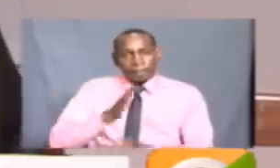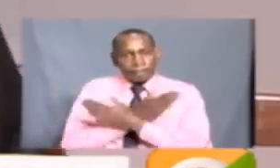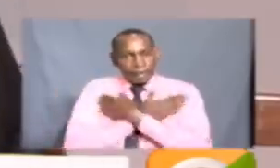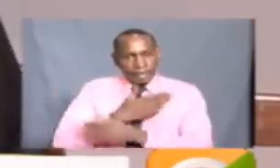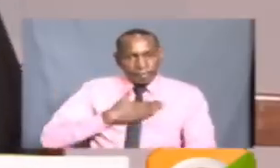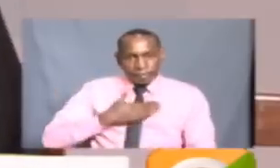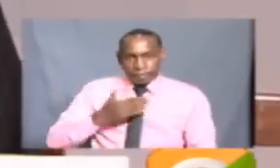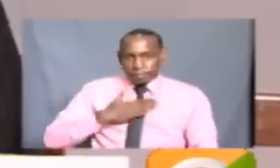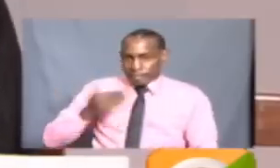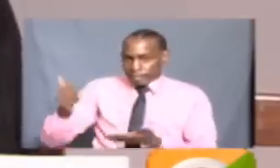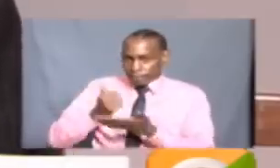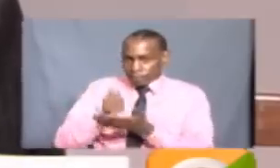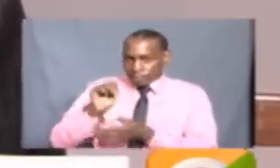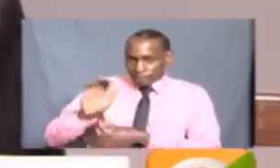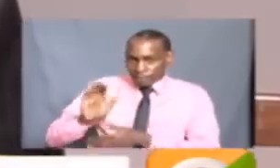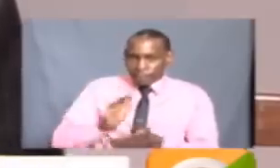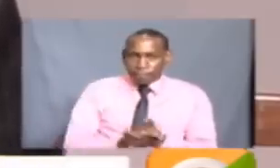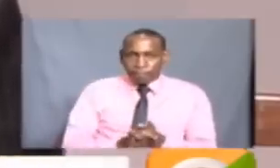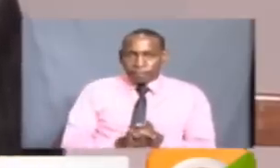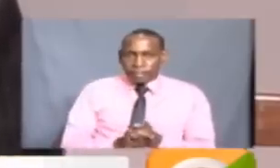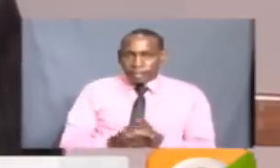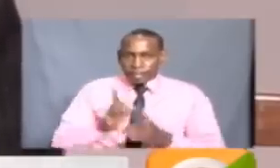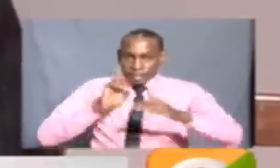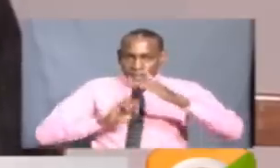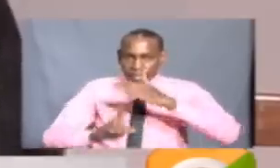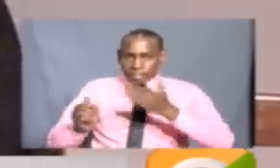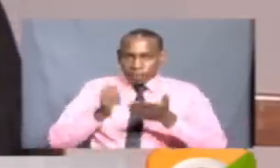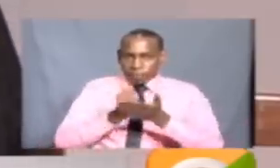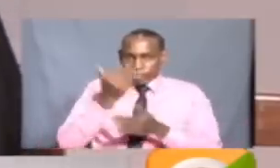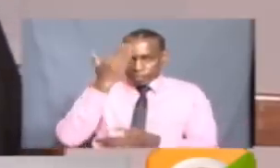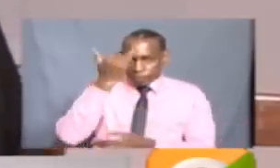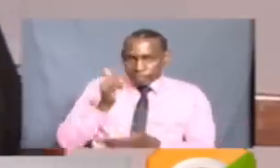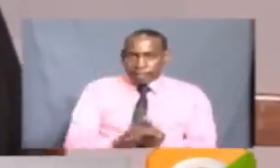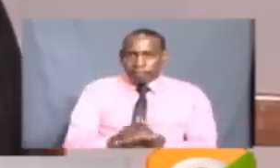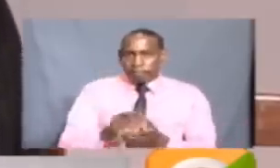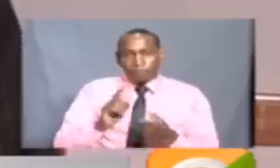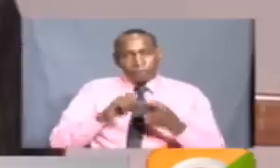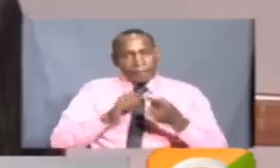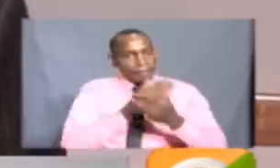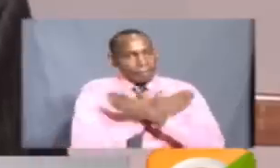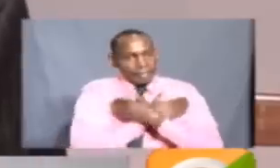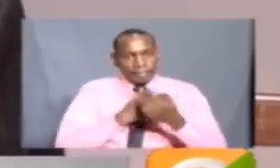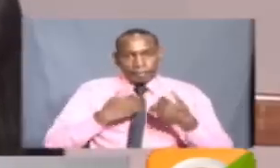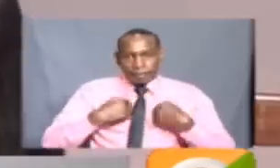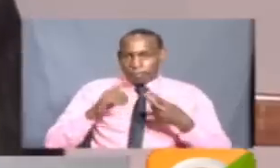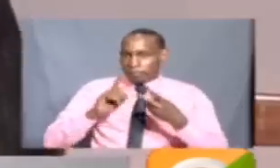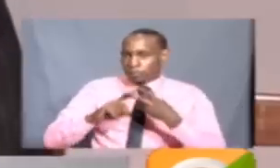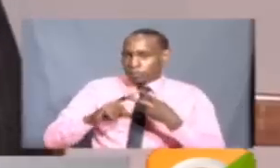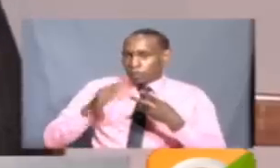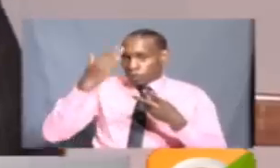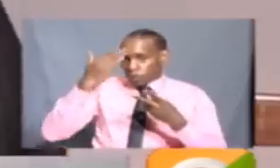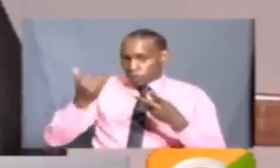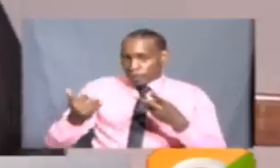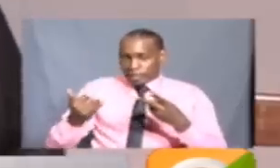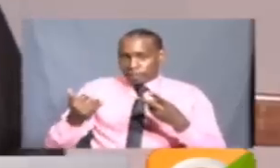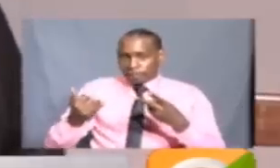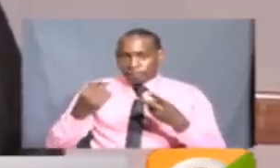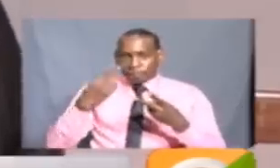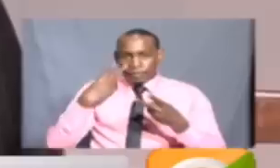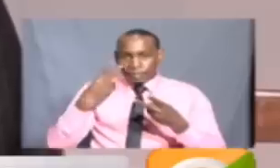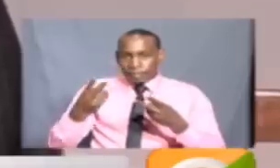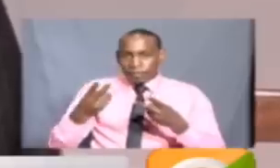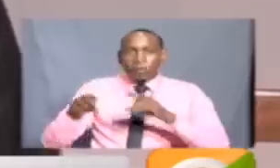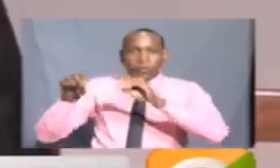I appointed you into this office because not just of our friendship, but also because of what I saw as